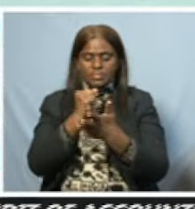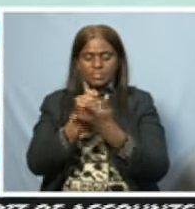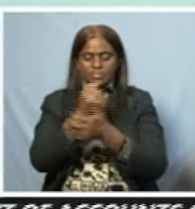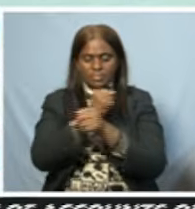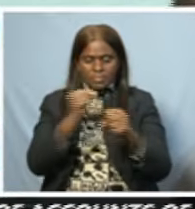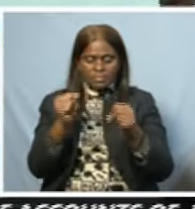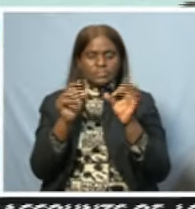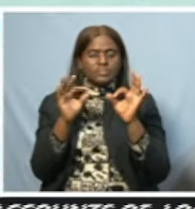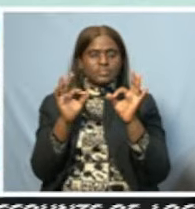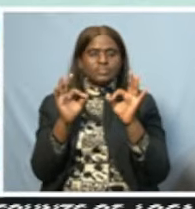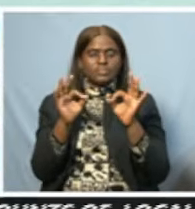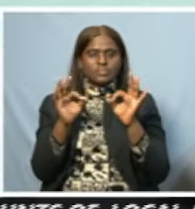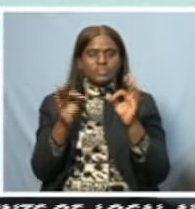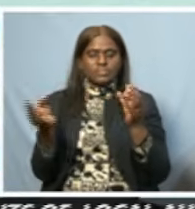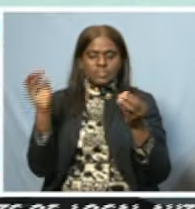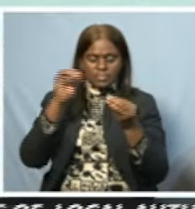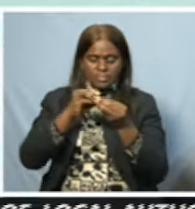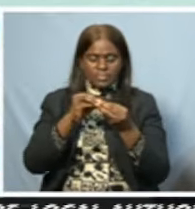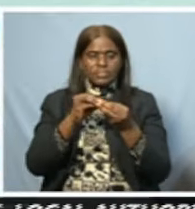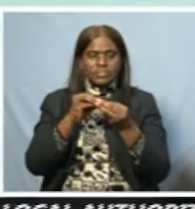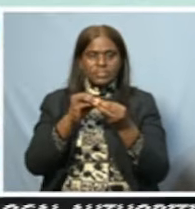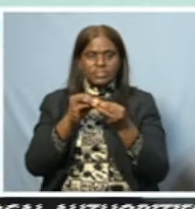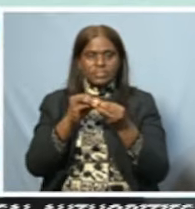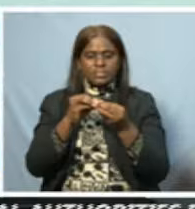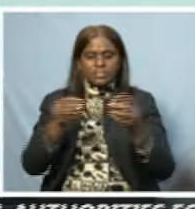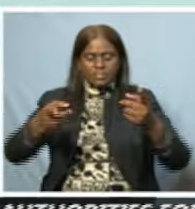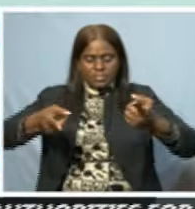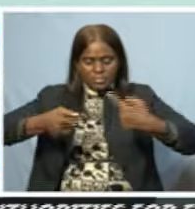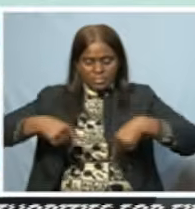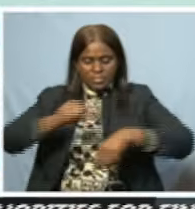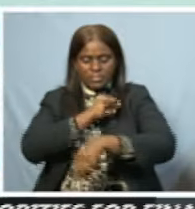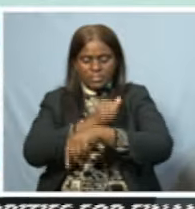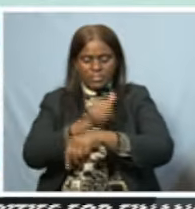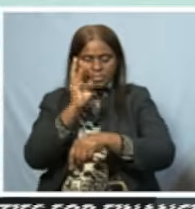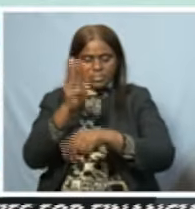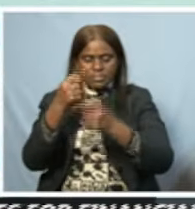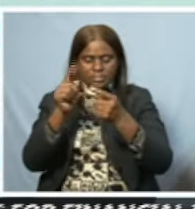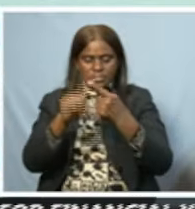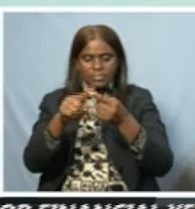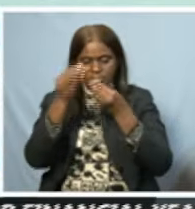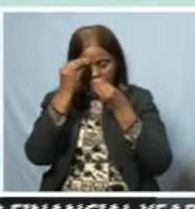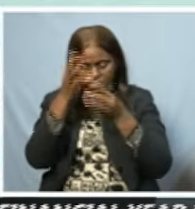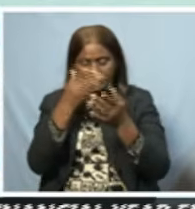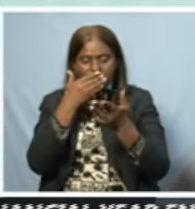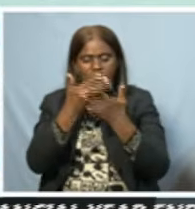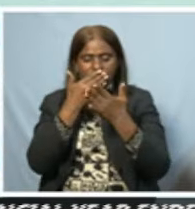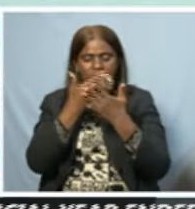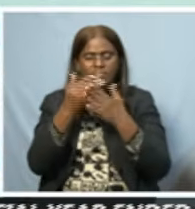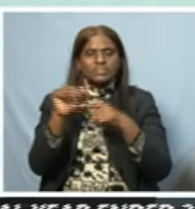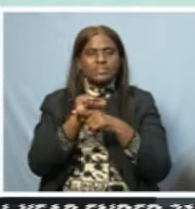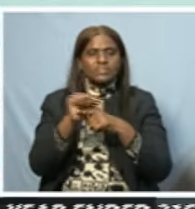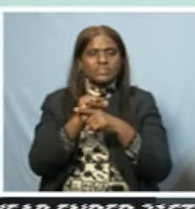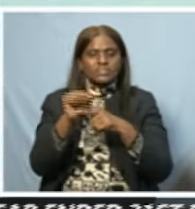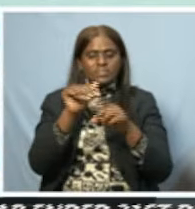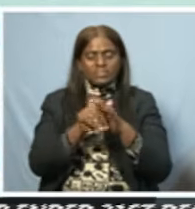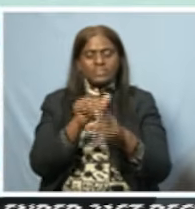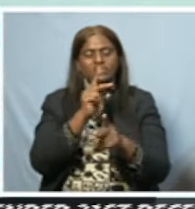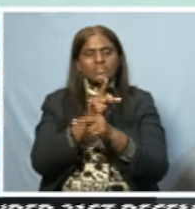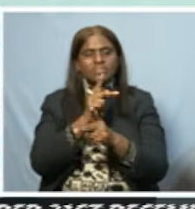well. Additionally, the local authority shall endeavor to abide by good practices in